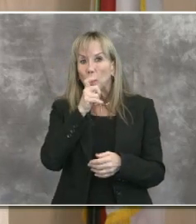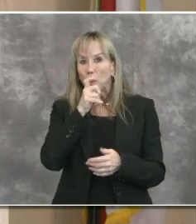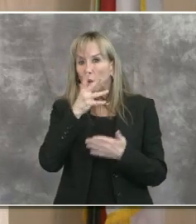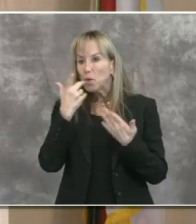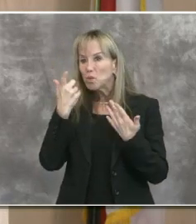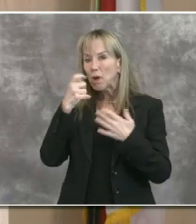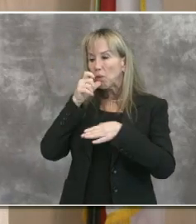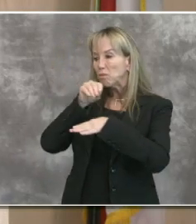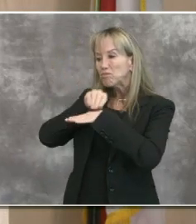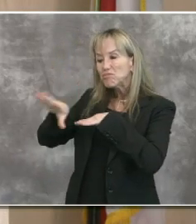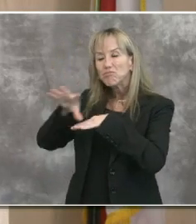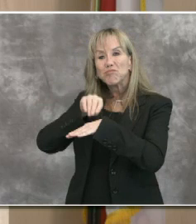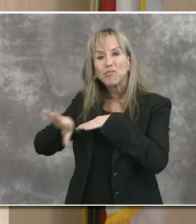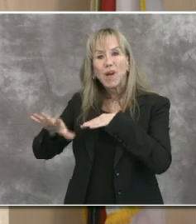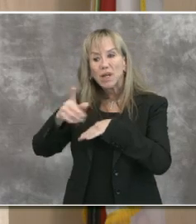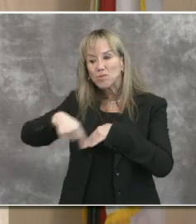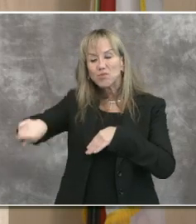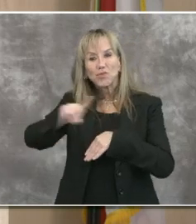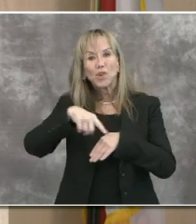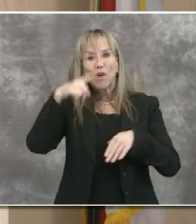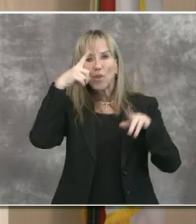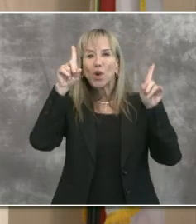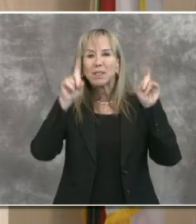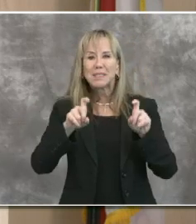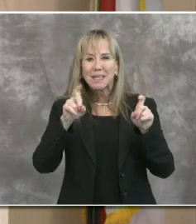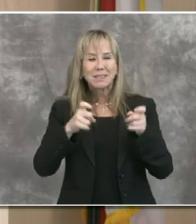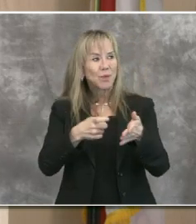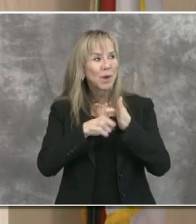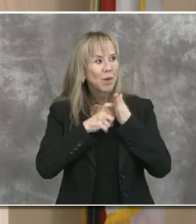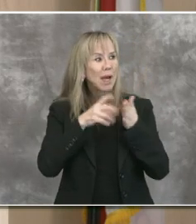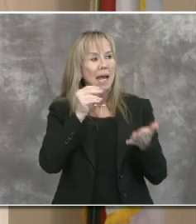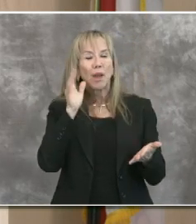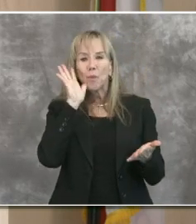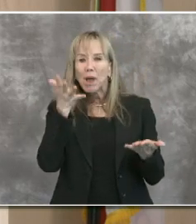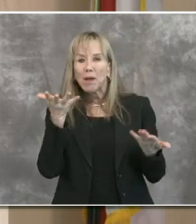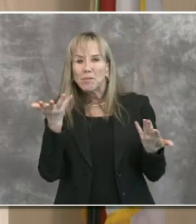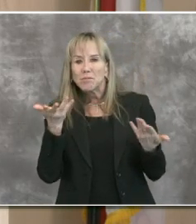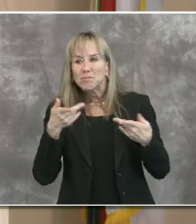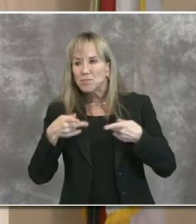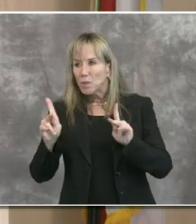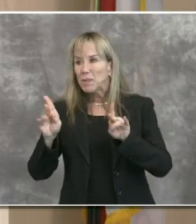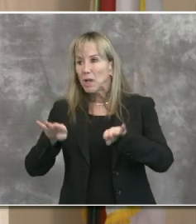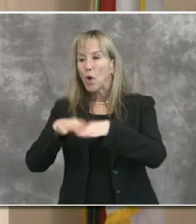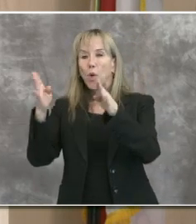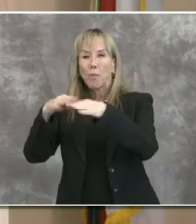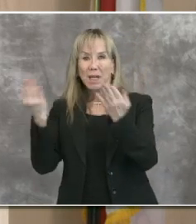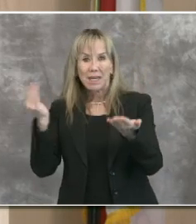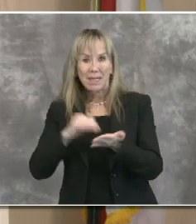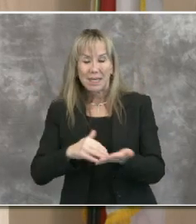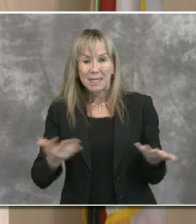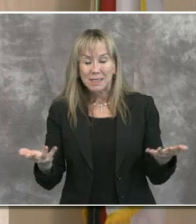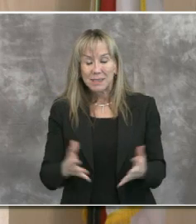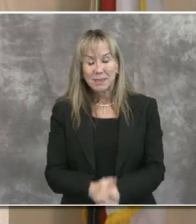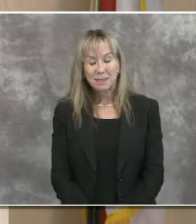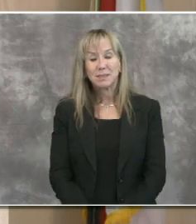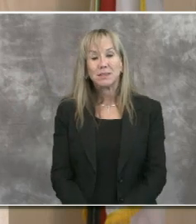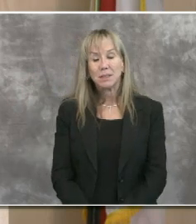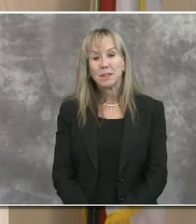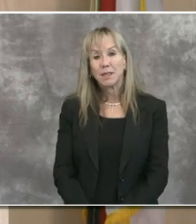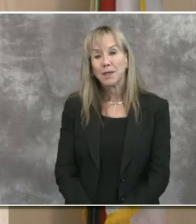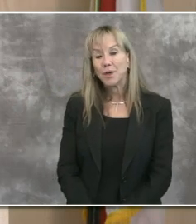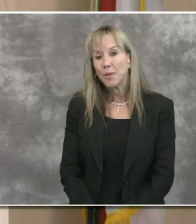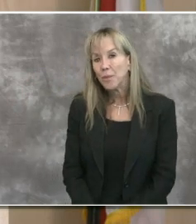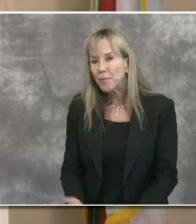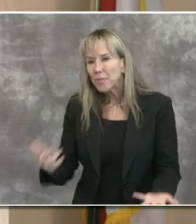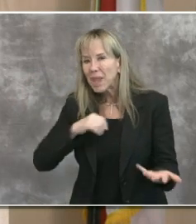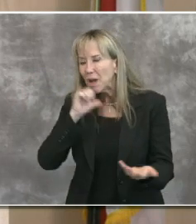advising the team on testing requirements and will allow reopening when testing is expanded? Allow reopening? Yeah.